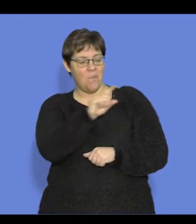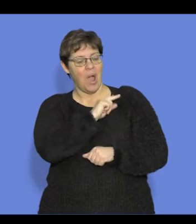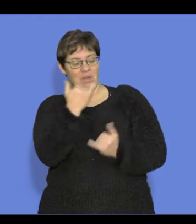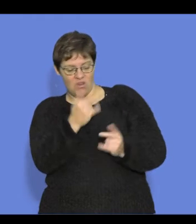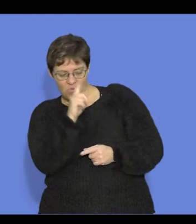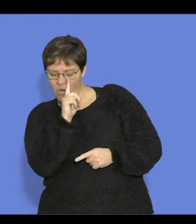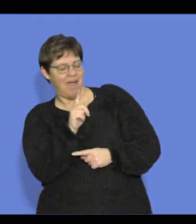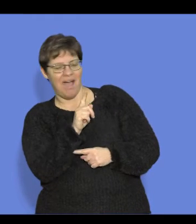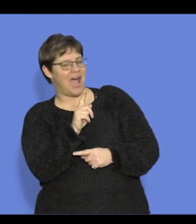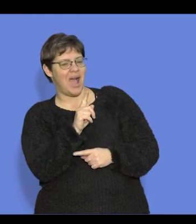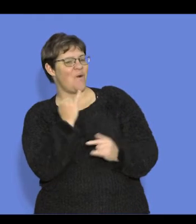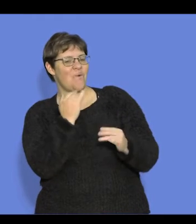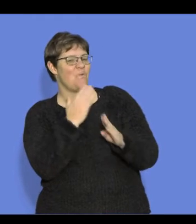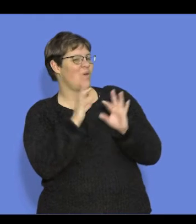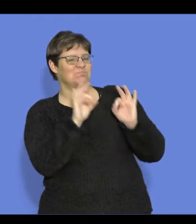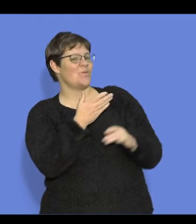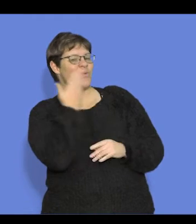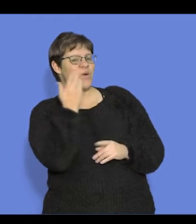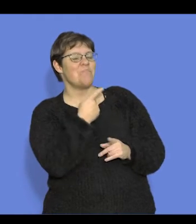their experiments do work.